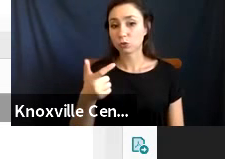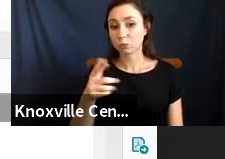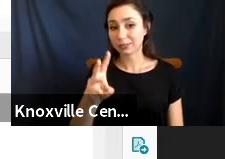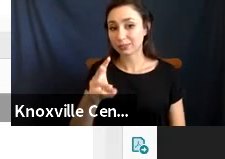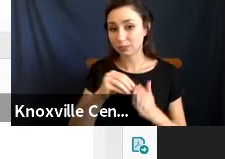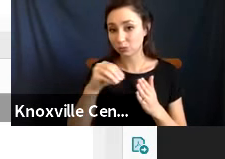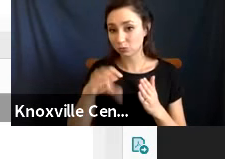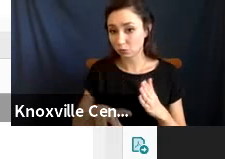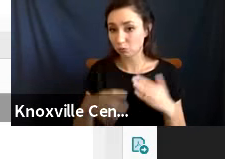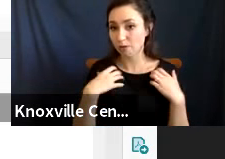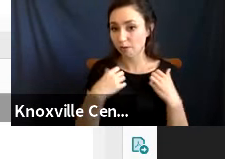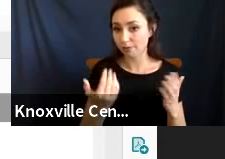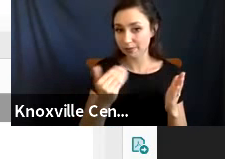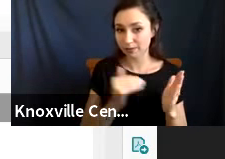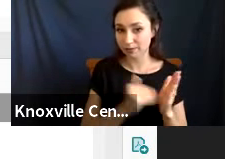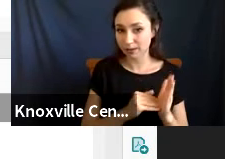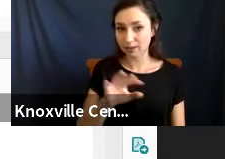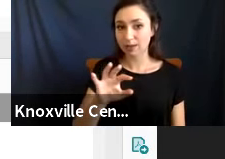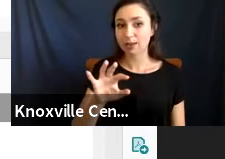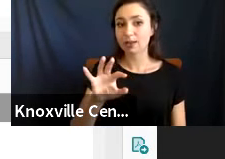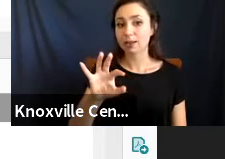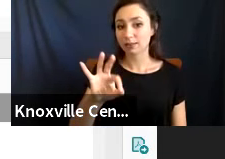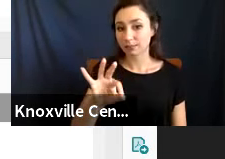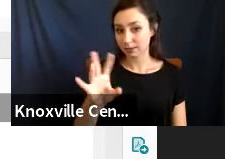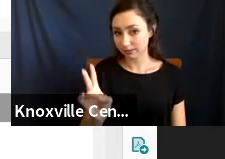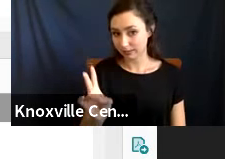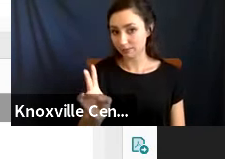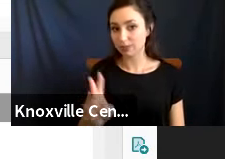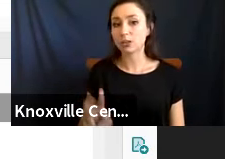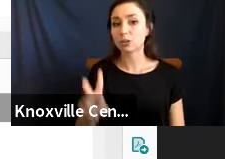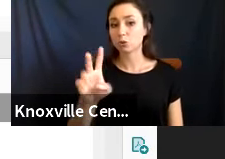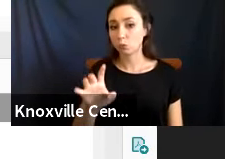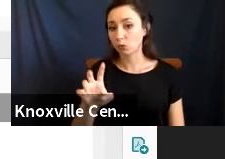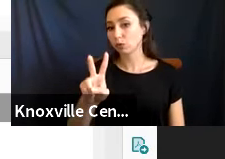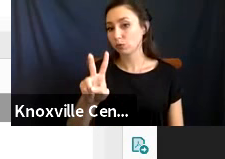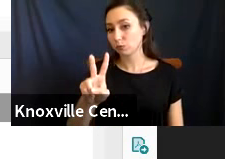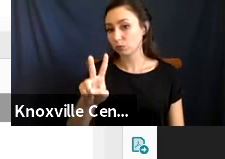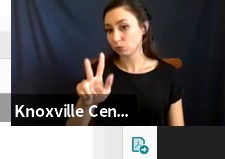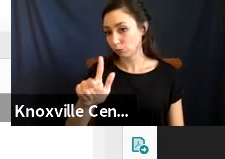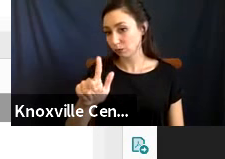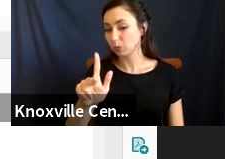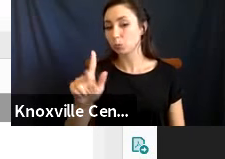and 223 recovered total. Next slide, please.